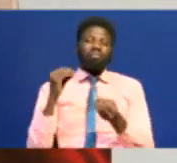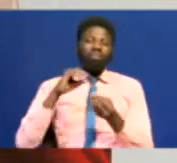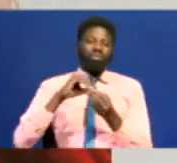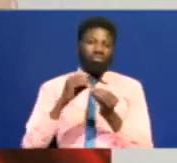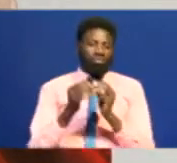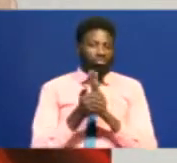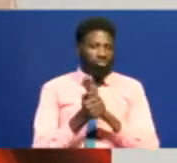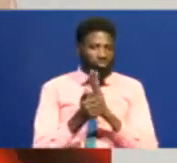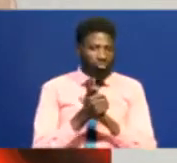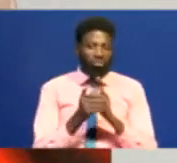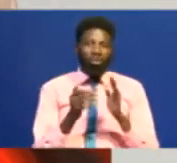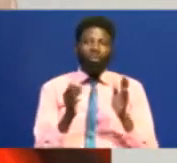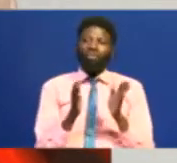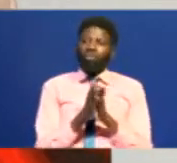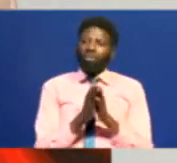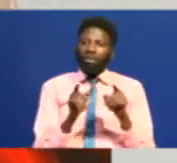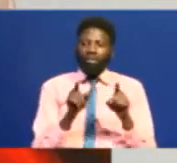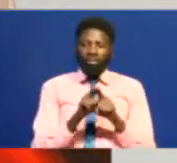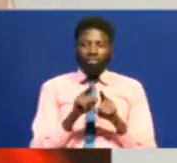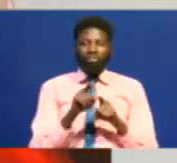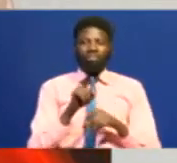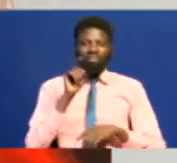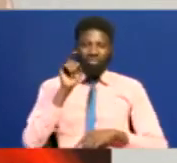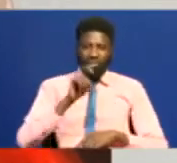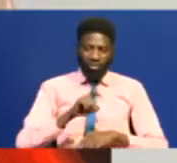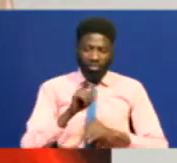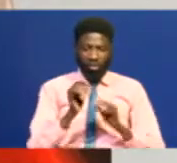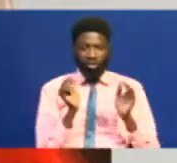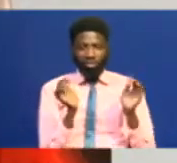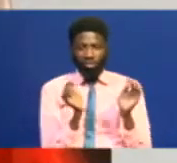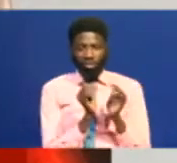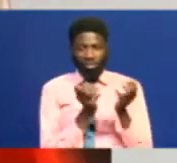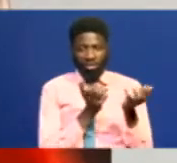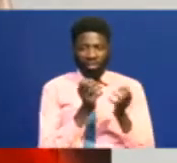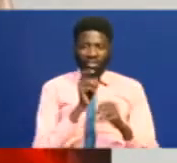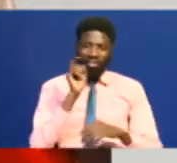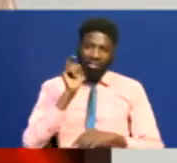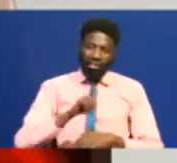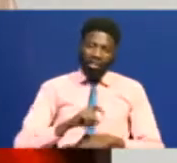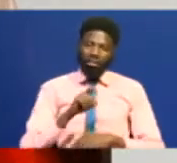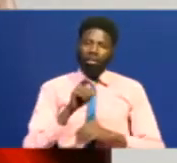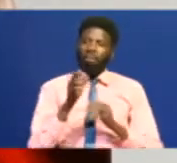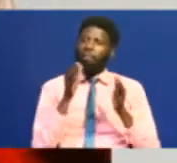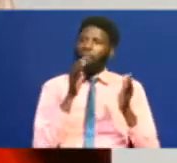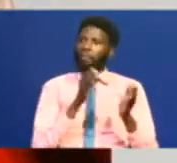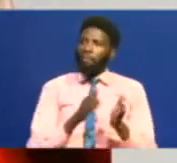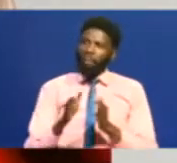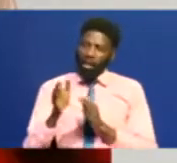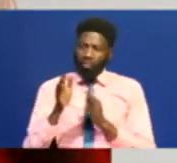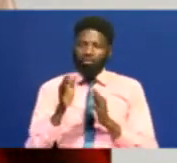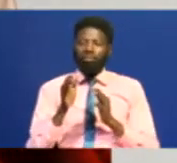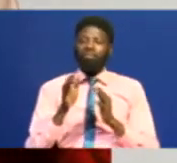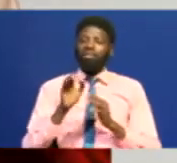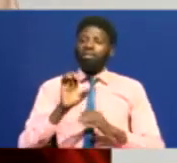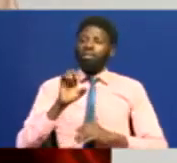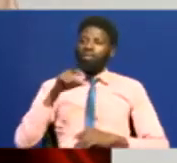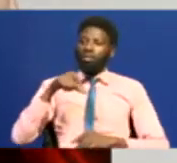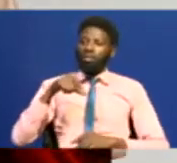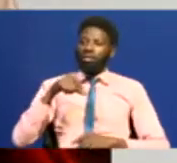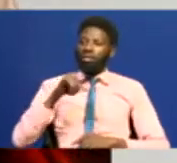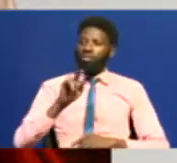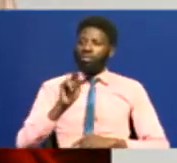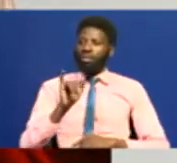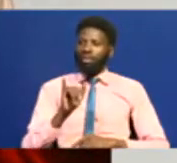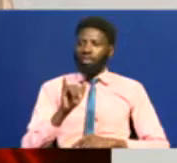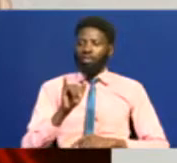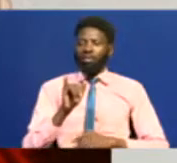And then in addition to that, startups also have to have ESOP plans in place, that is the equity stock options. So allow the